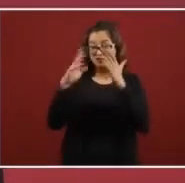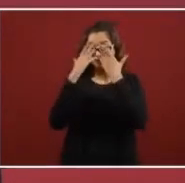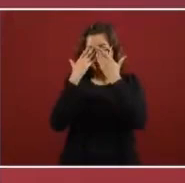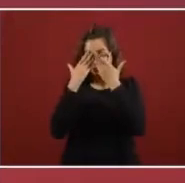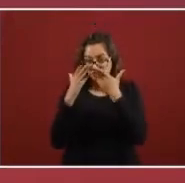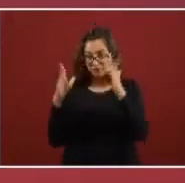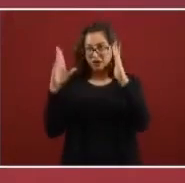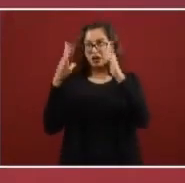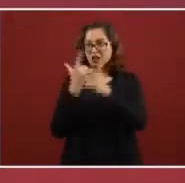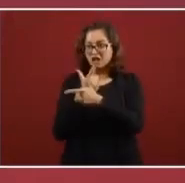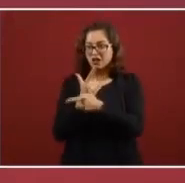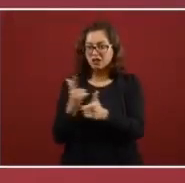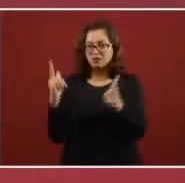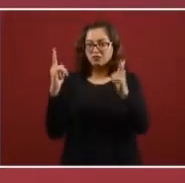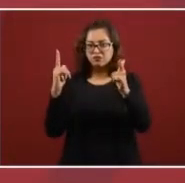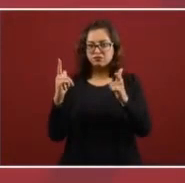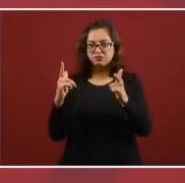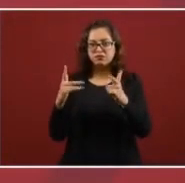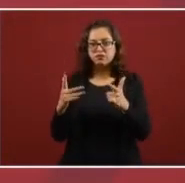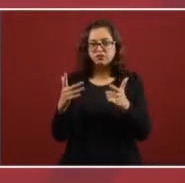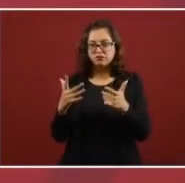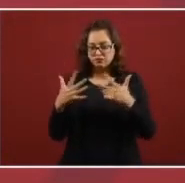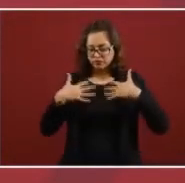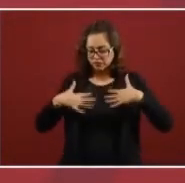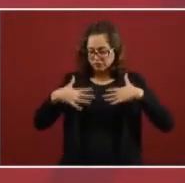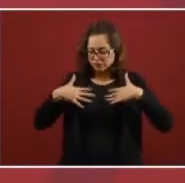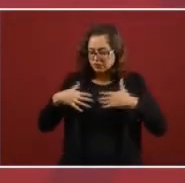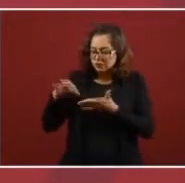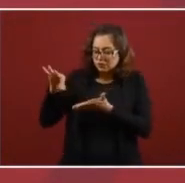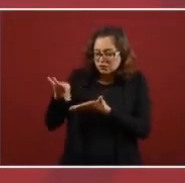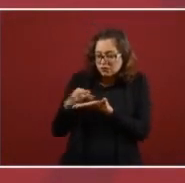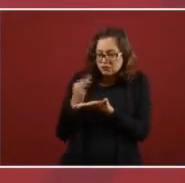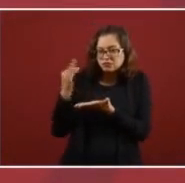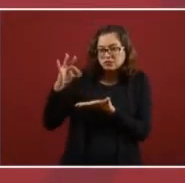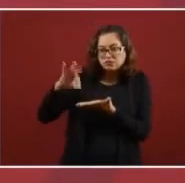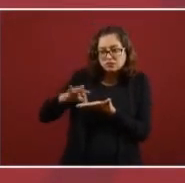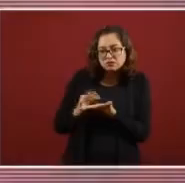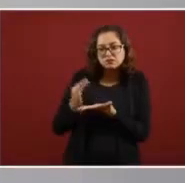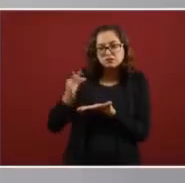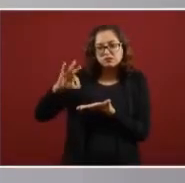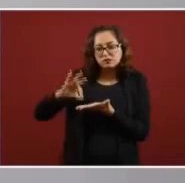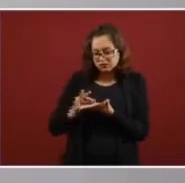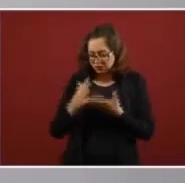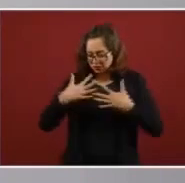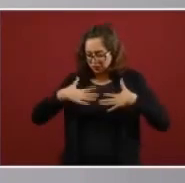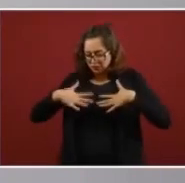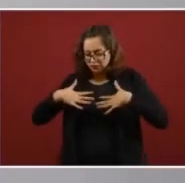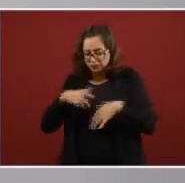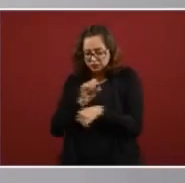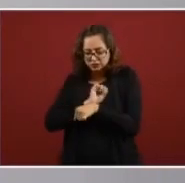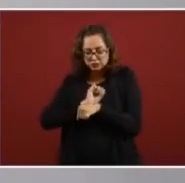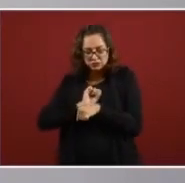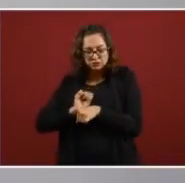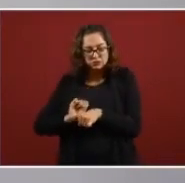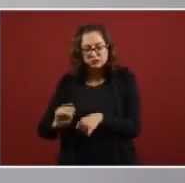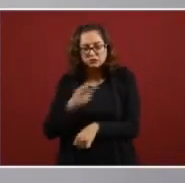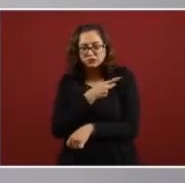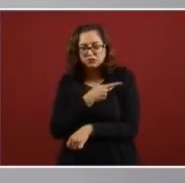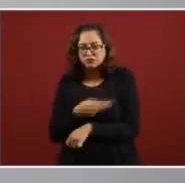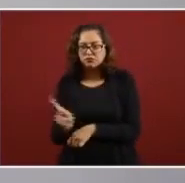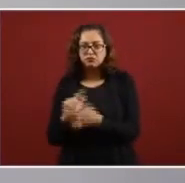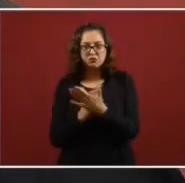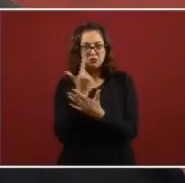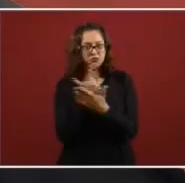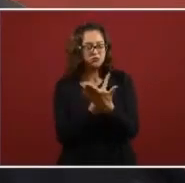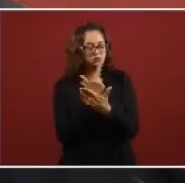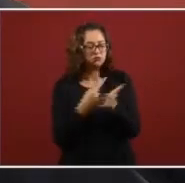surcían sus uniformes. They used to wear the uniforms. Entregaban they used cuenta. To sew them themselves. And they